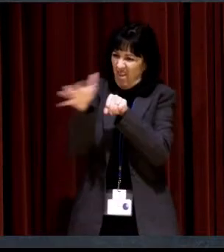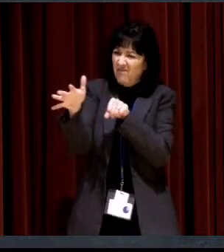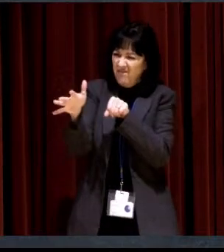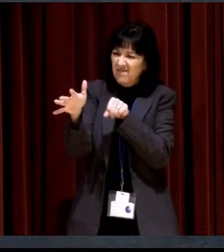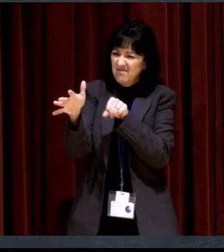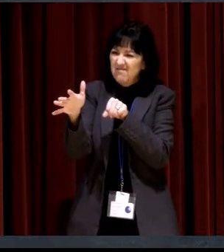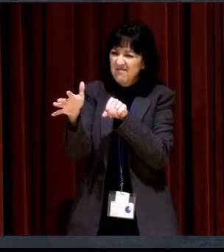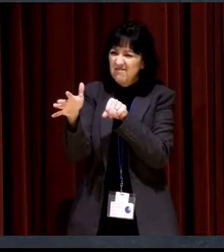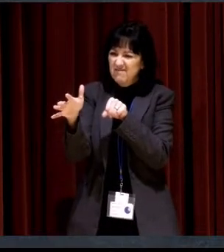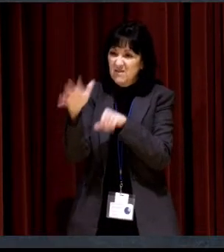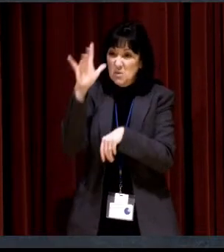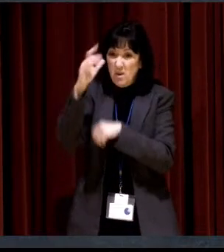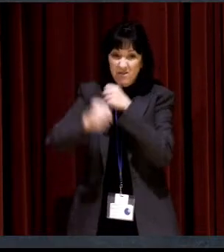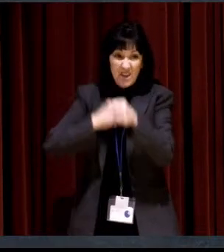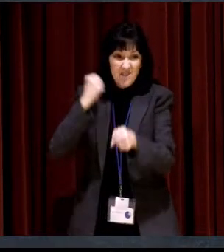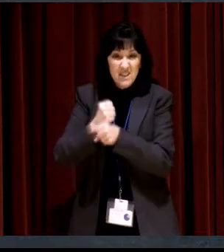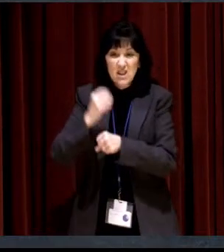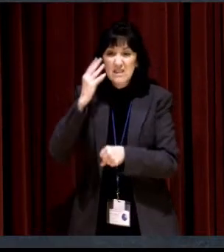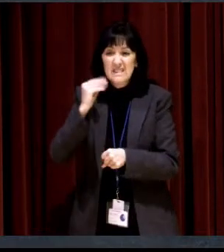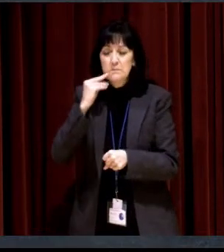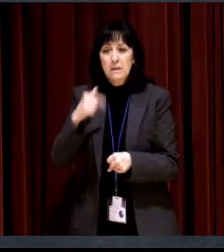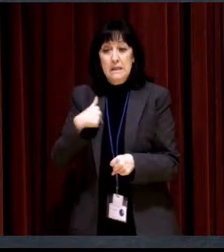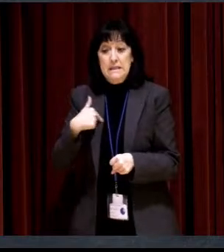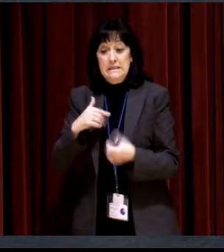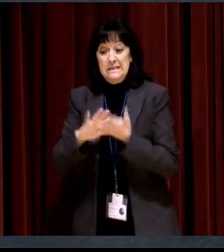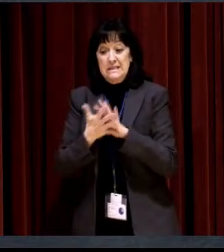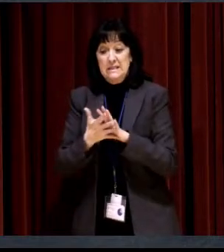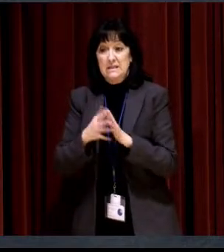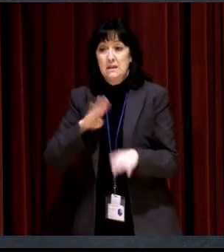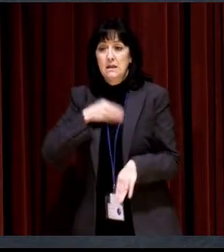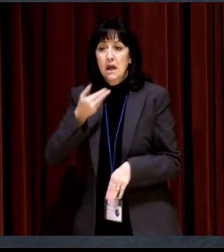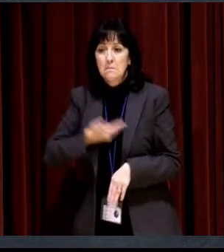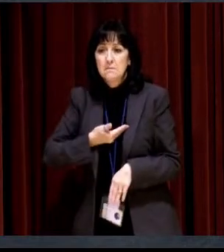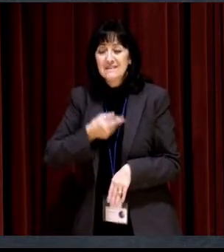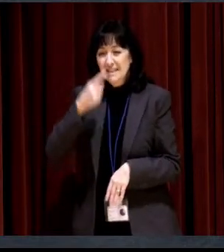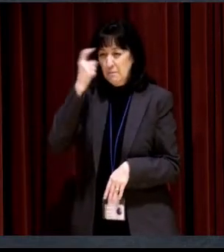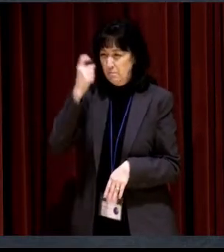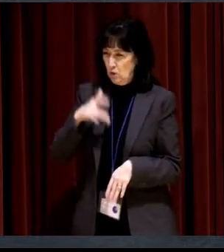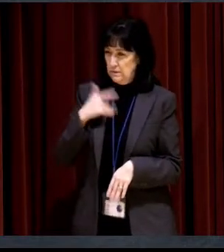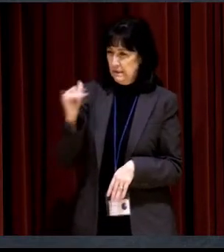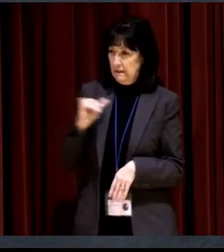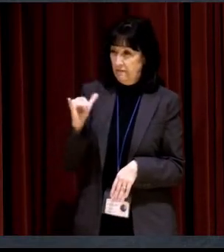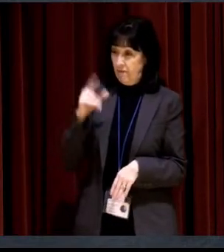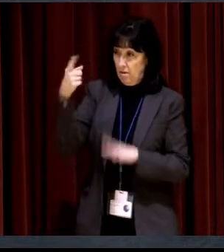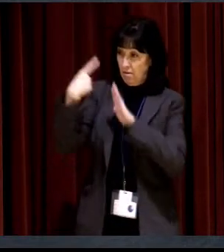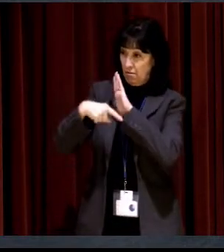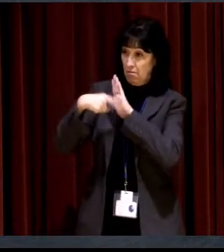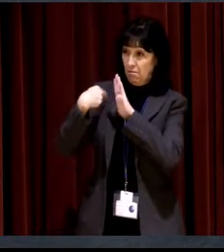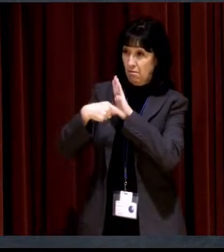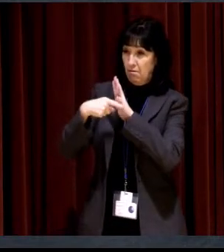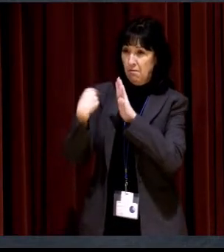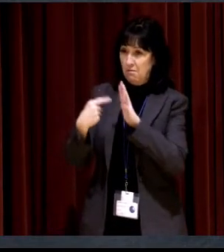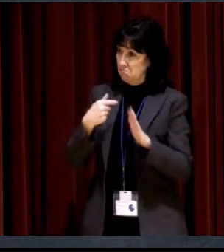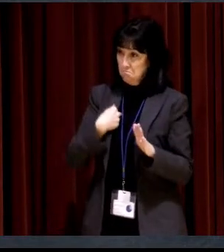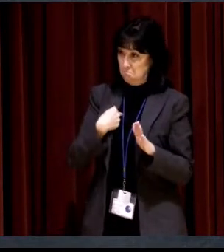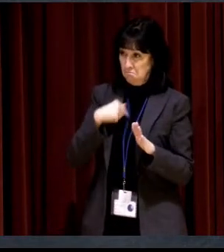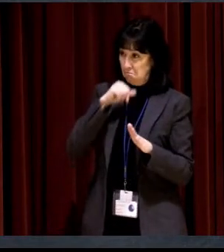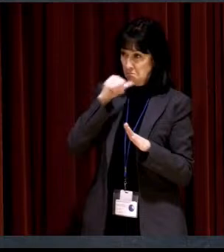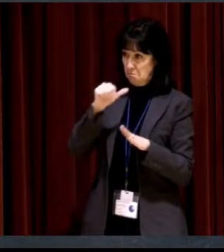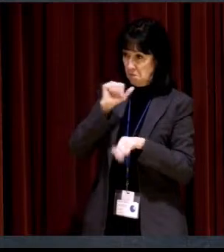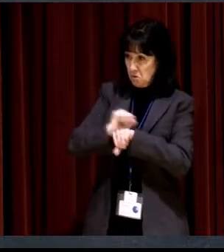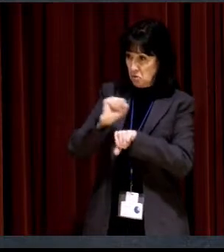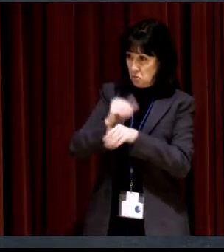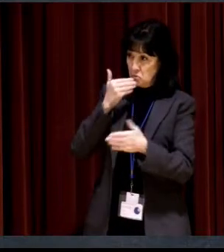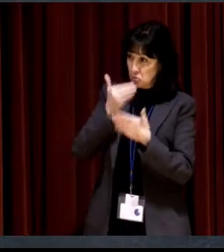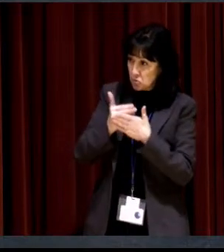It's upsetting to me. Because it implies that I'm not doing my job. So again, I think that's the presentation. I don't think that that's the